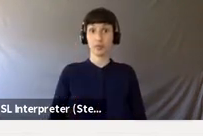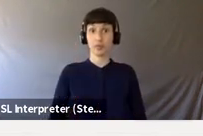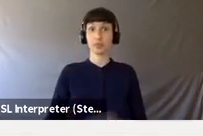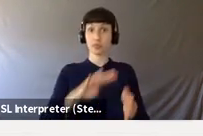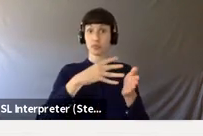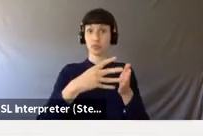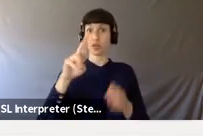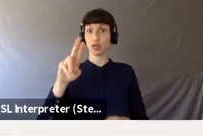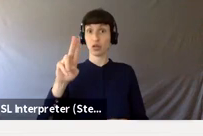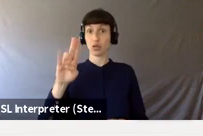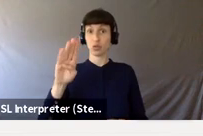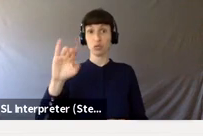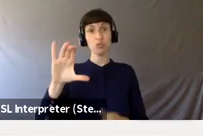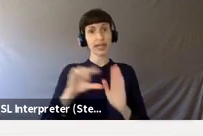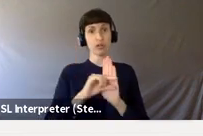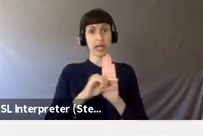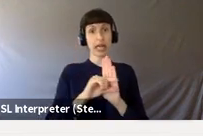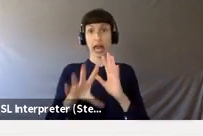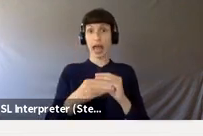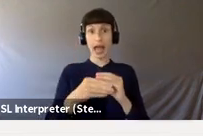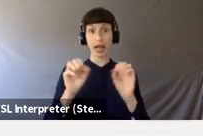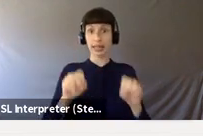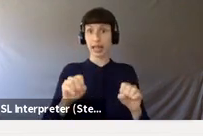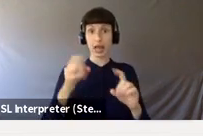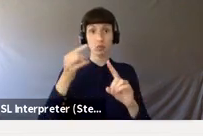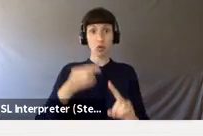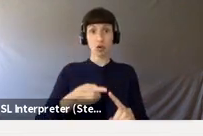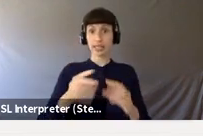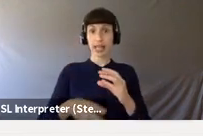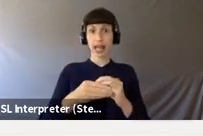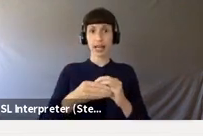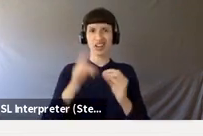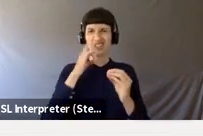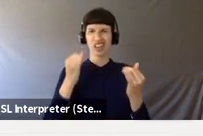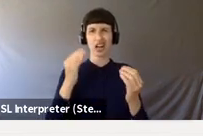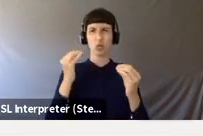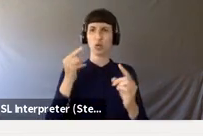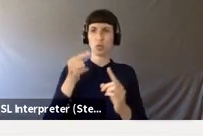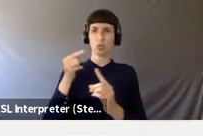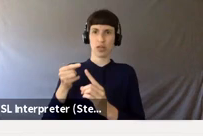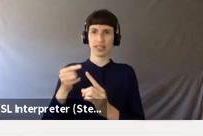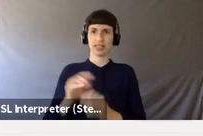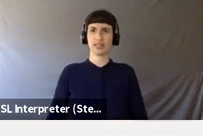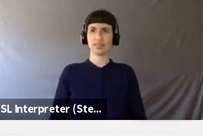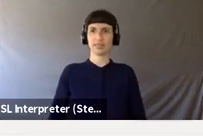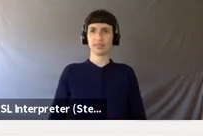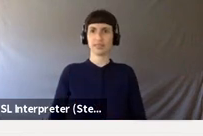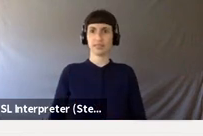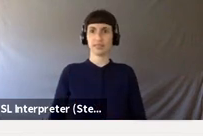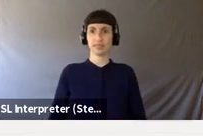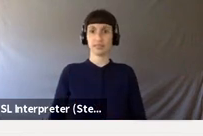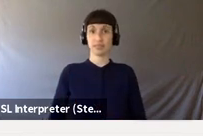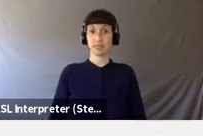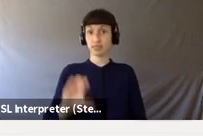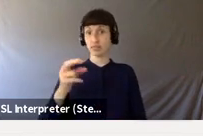you can add a rubric, you can add points. We can go through that. I'm gonna go no points at this point. Did you catch that, Christina?